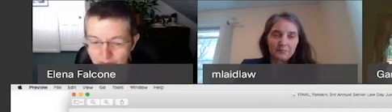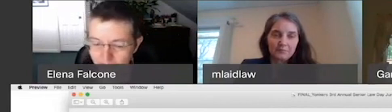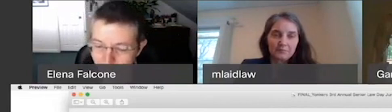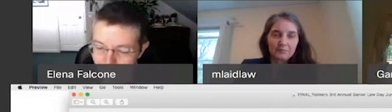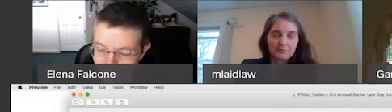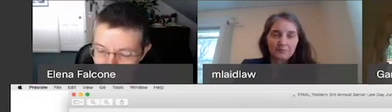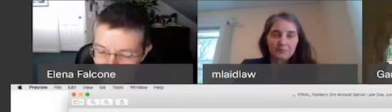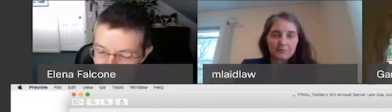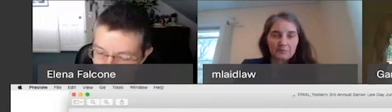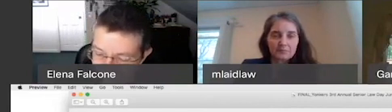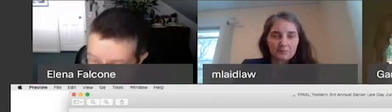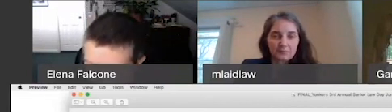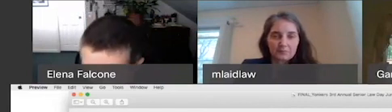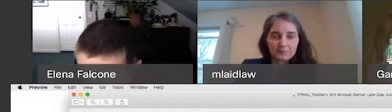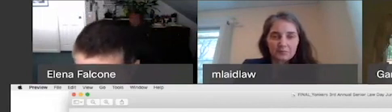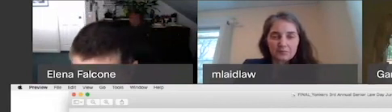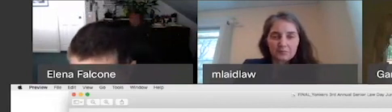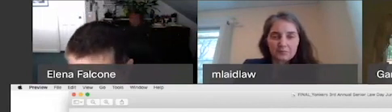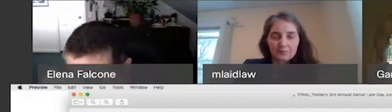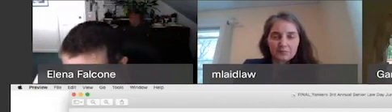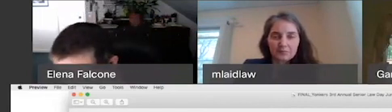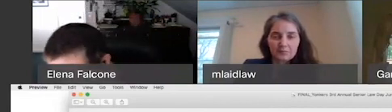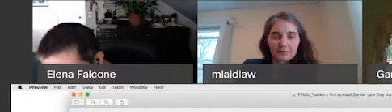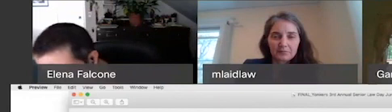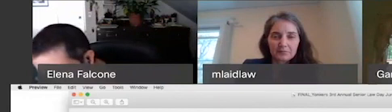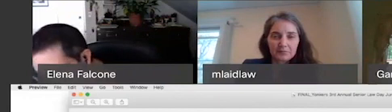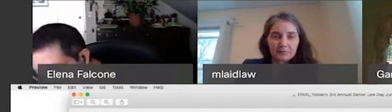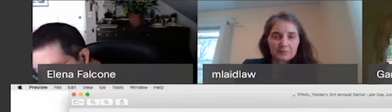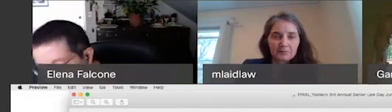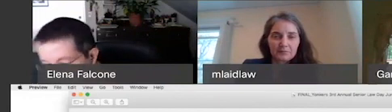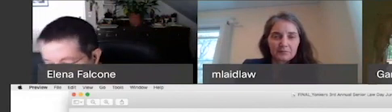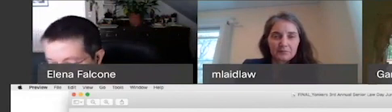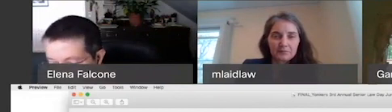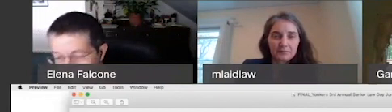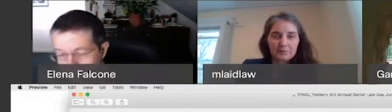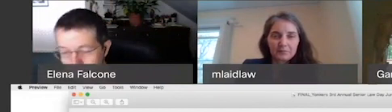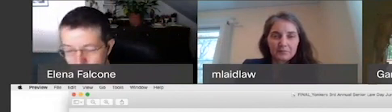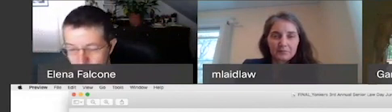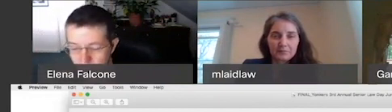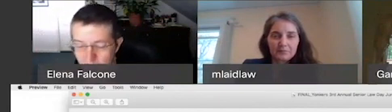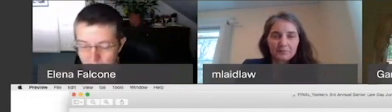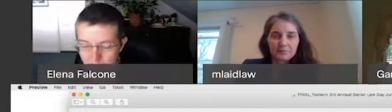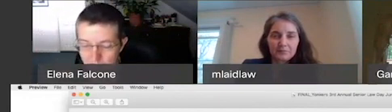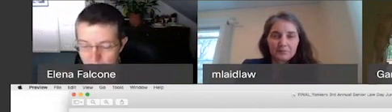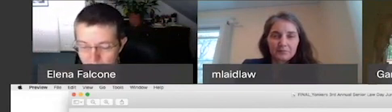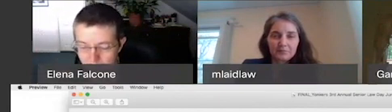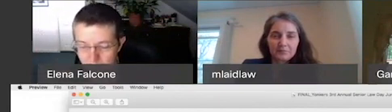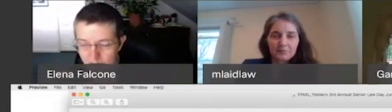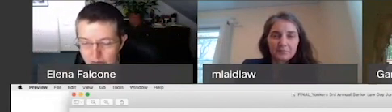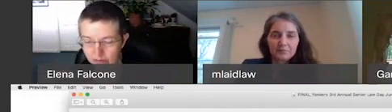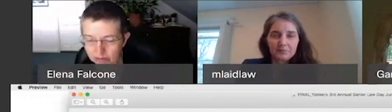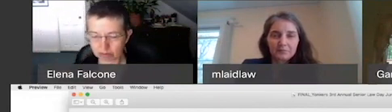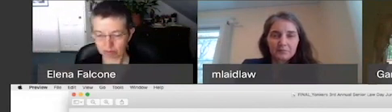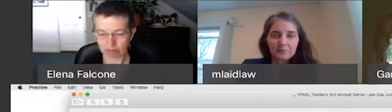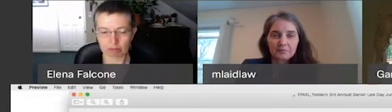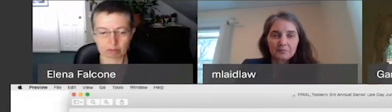huge changes in the Medicaid program that specifically affect long-term care for seniors. So what